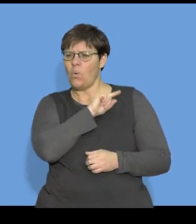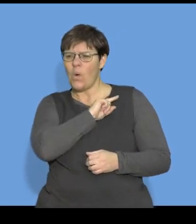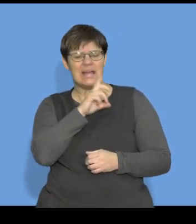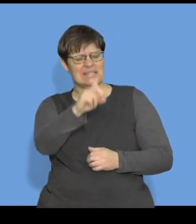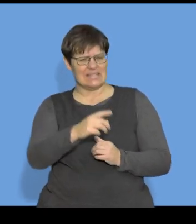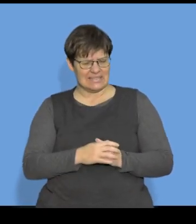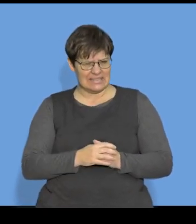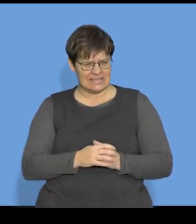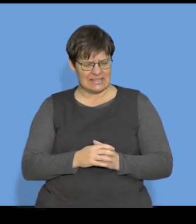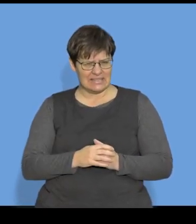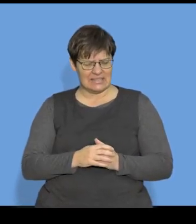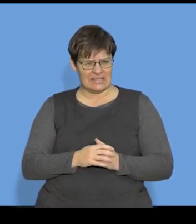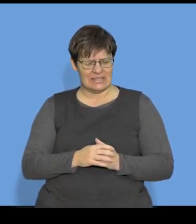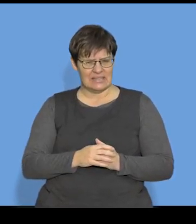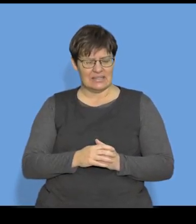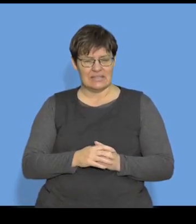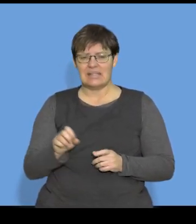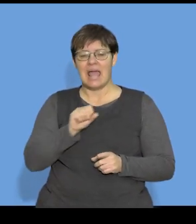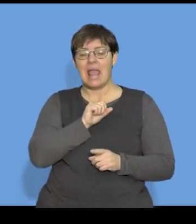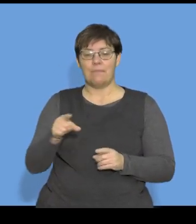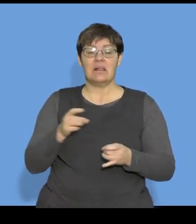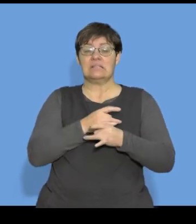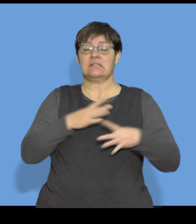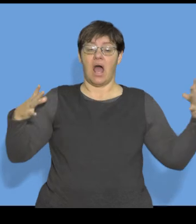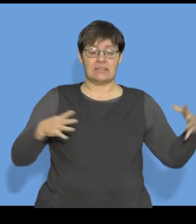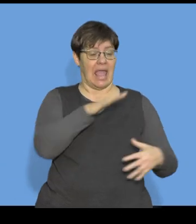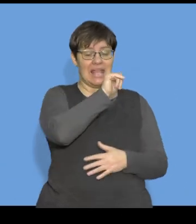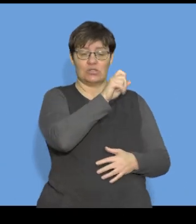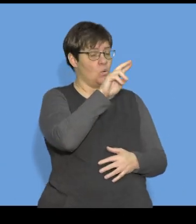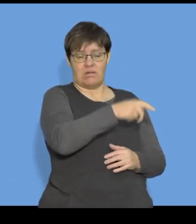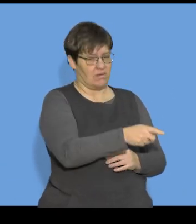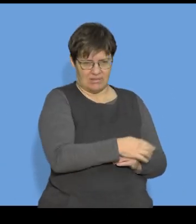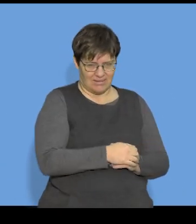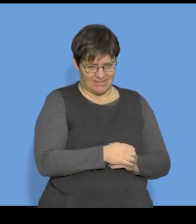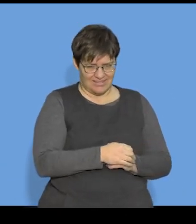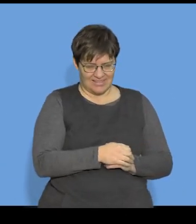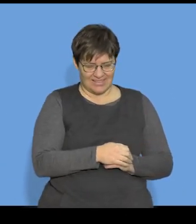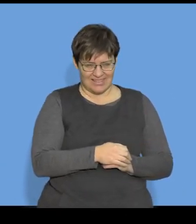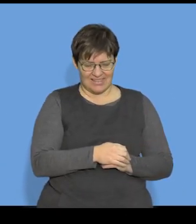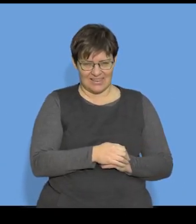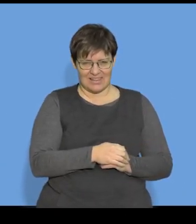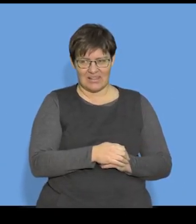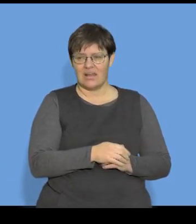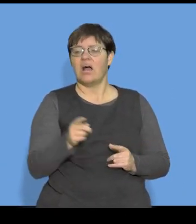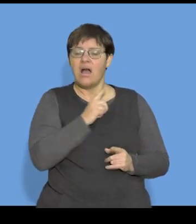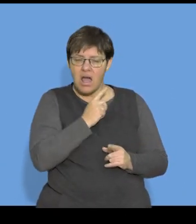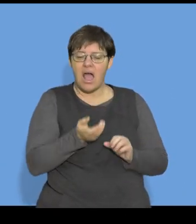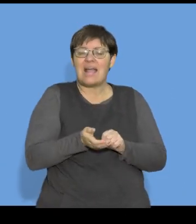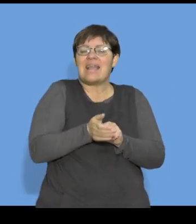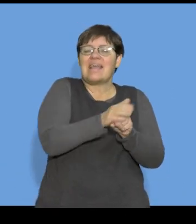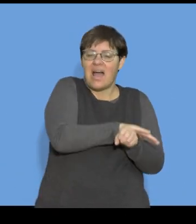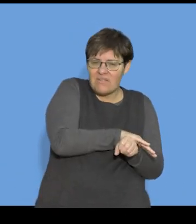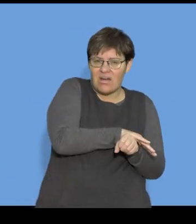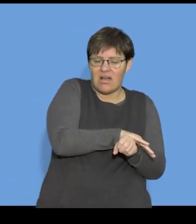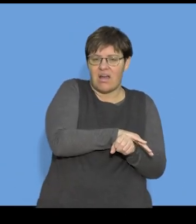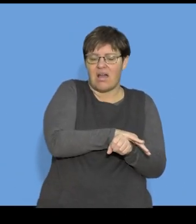Why number D? Because the impulse cannot start at the axon. Axon is it's that part